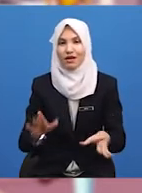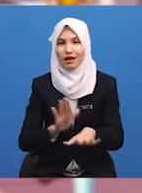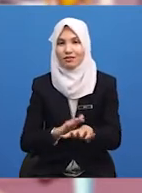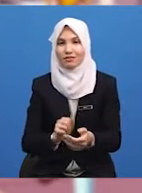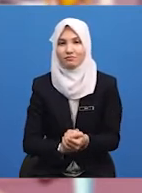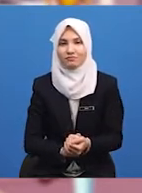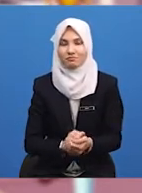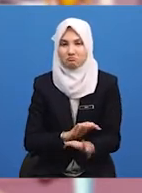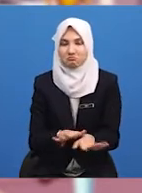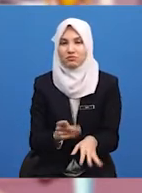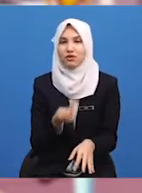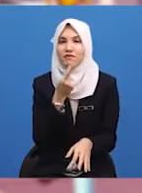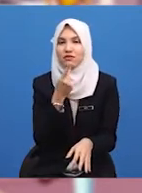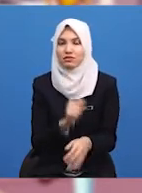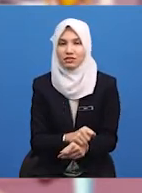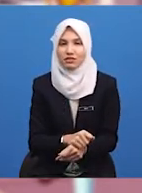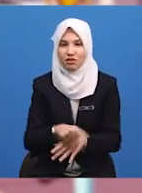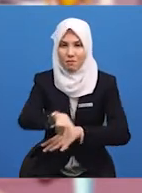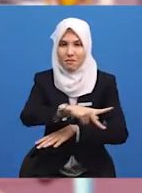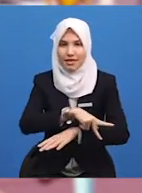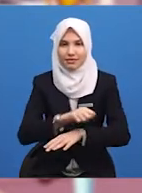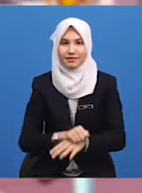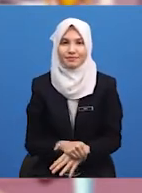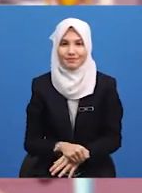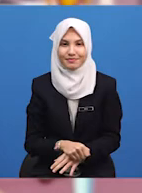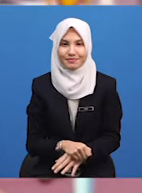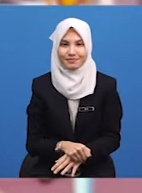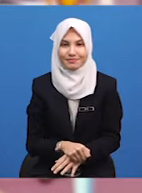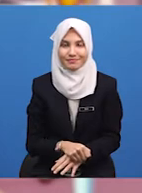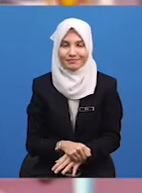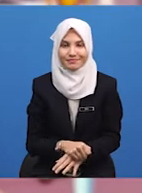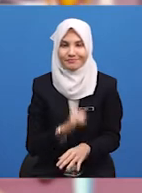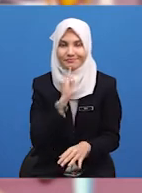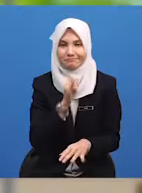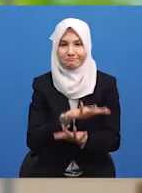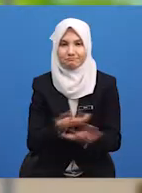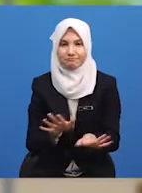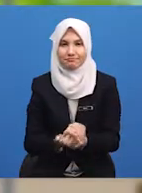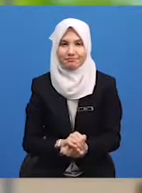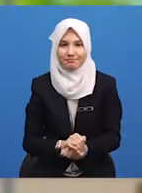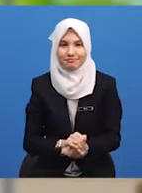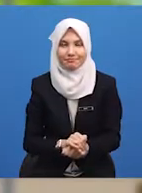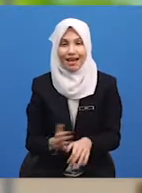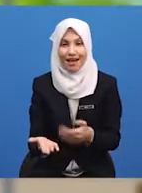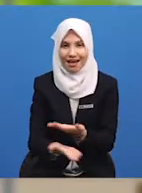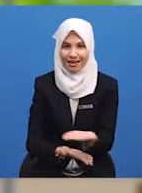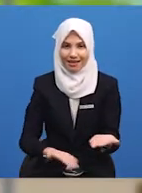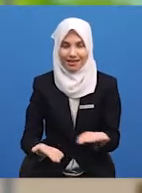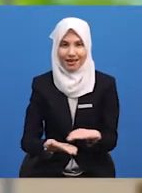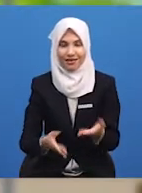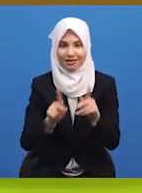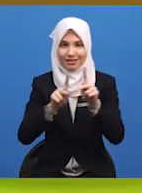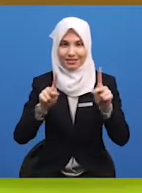a very secret place, is it? No, it isn't. Here are the